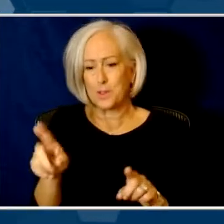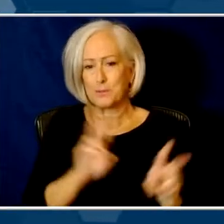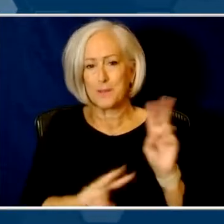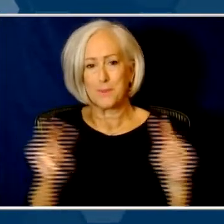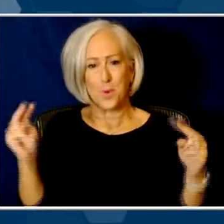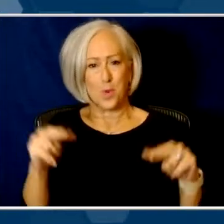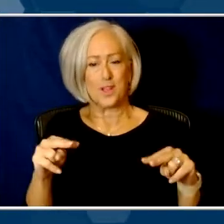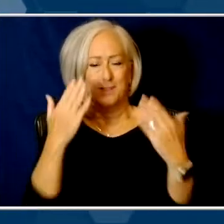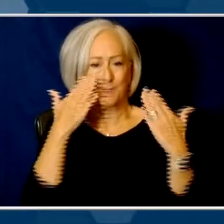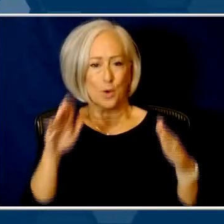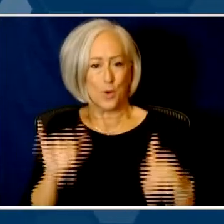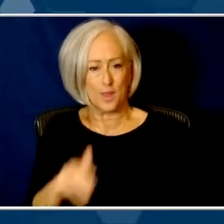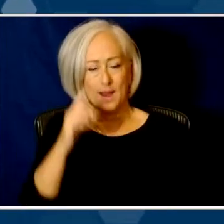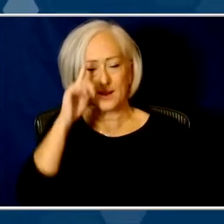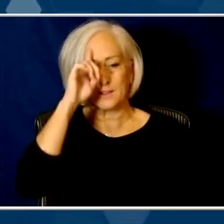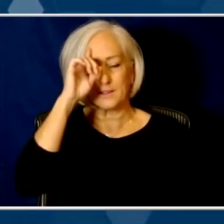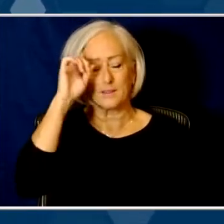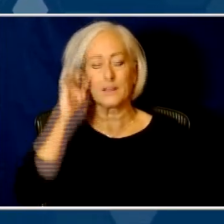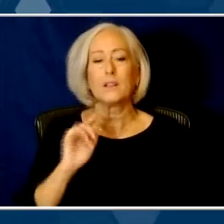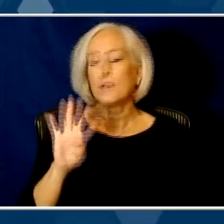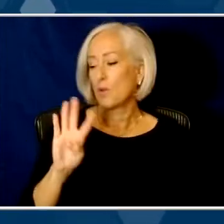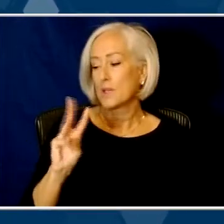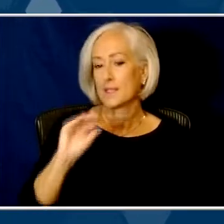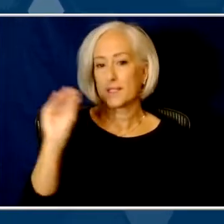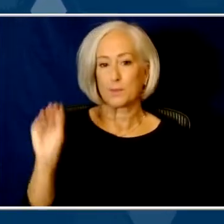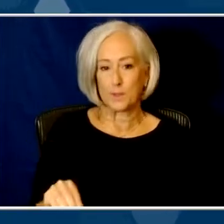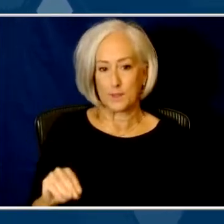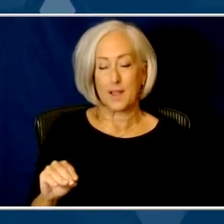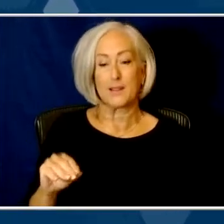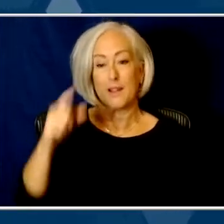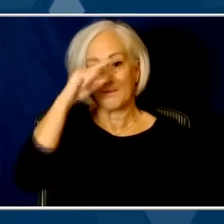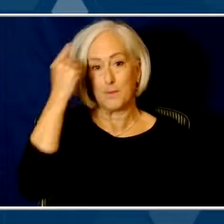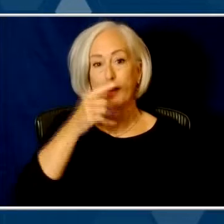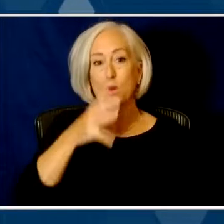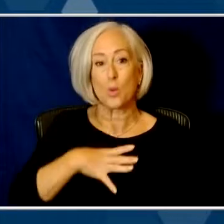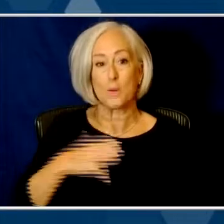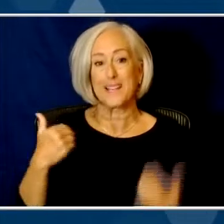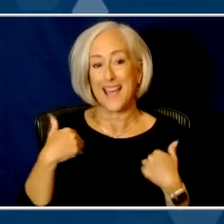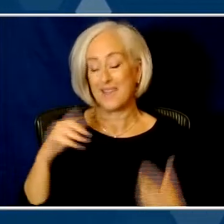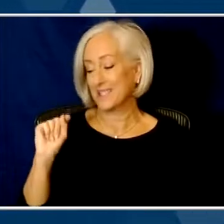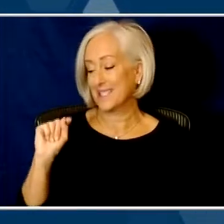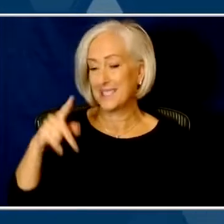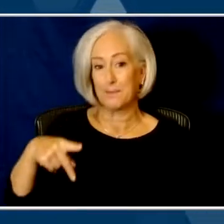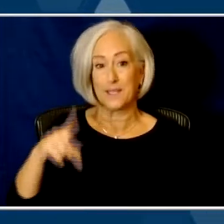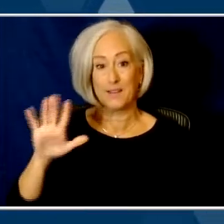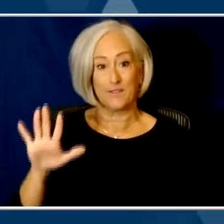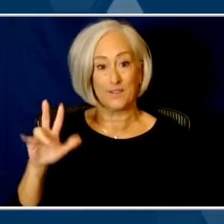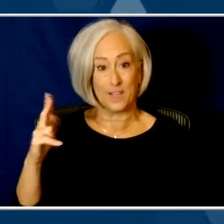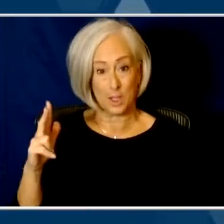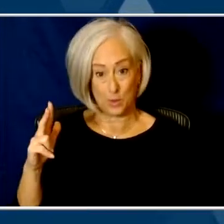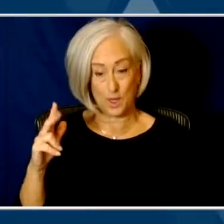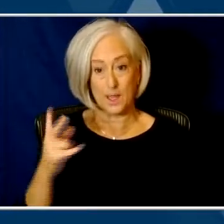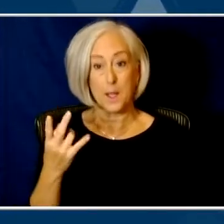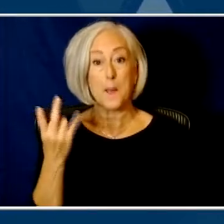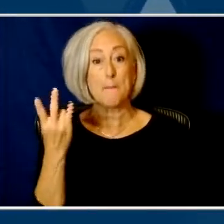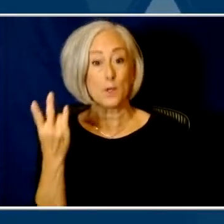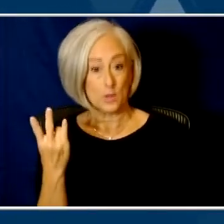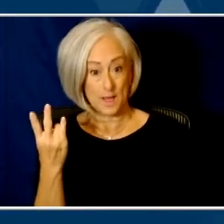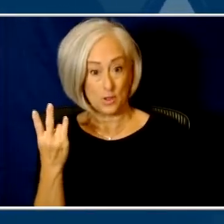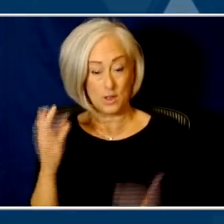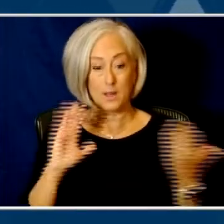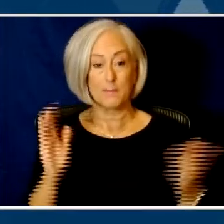that 46% of black women had a TP53 gene, you have to tell us what that means, TP53 mutation, compared to 27% of white women.